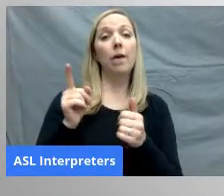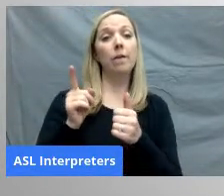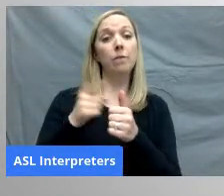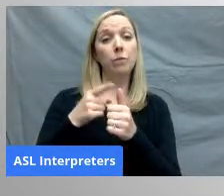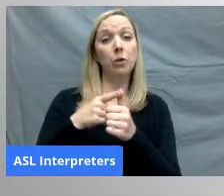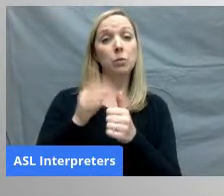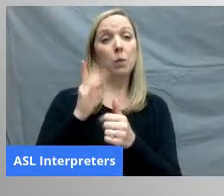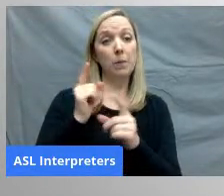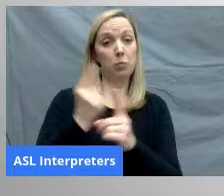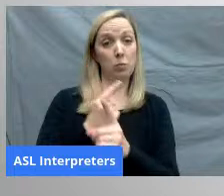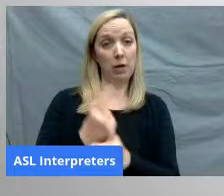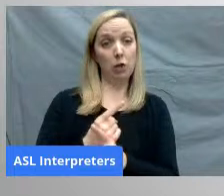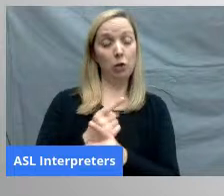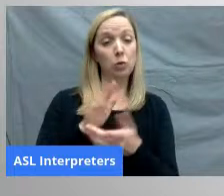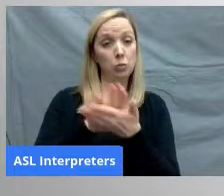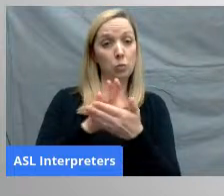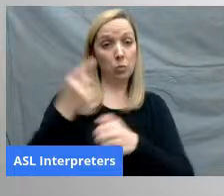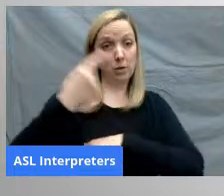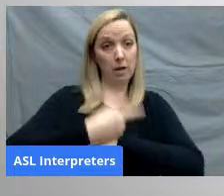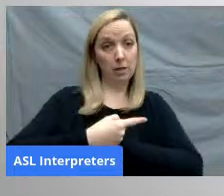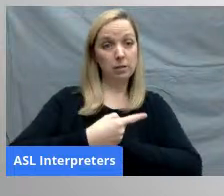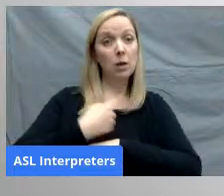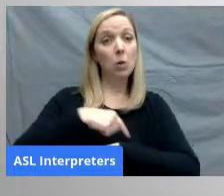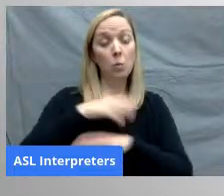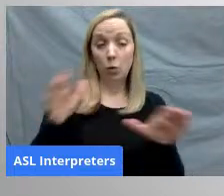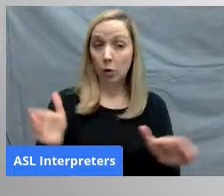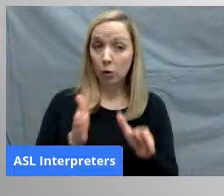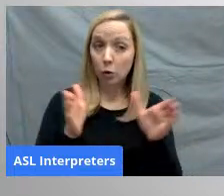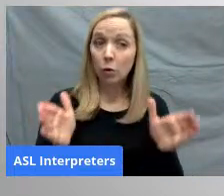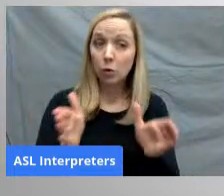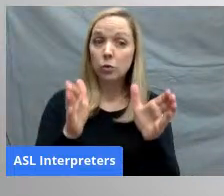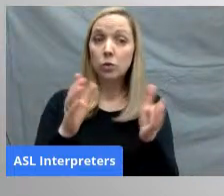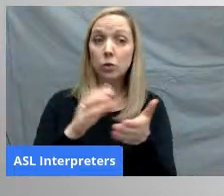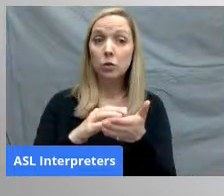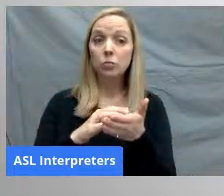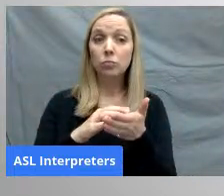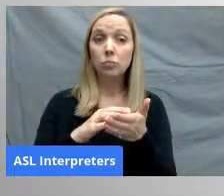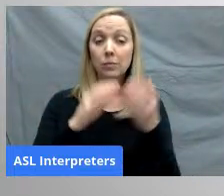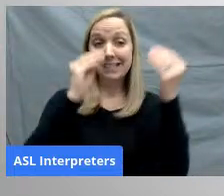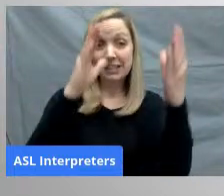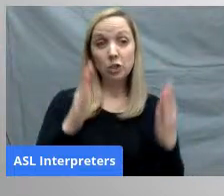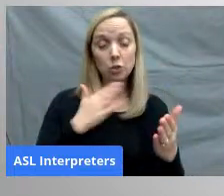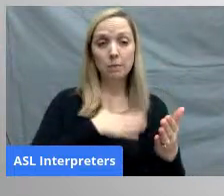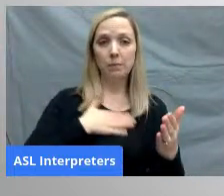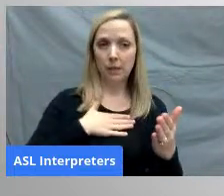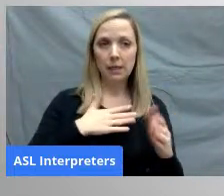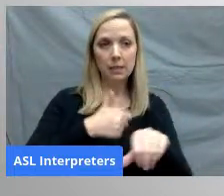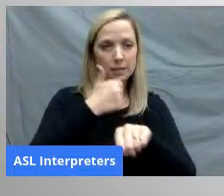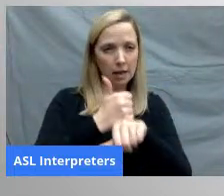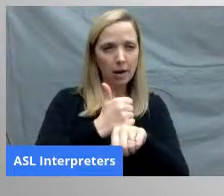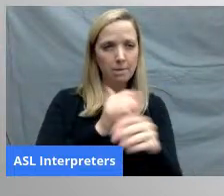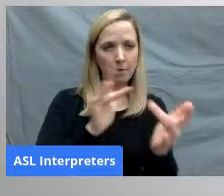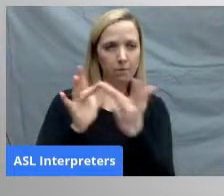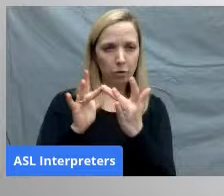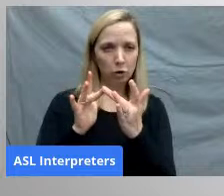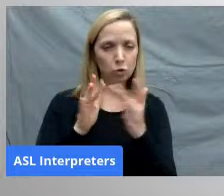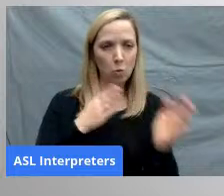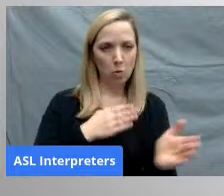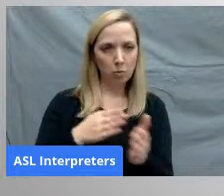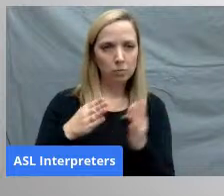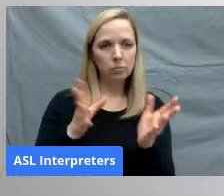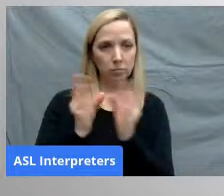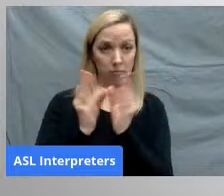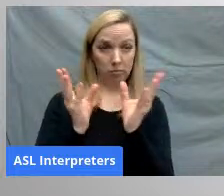are encouraging teachers to plan virtual conferences during their planning time, before school, after